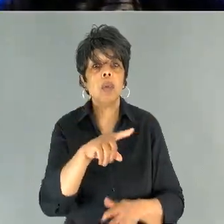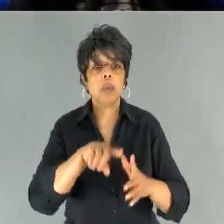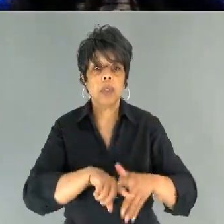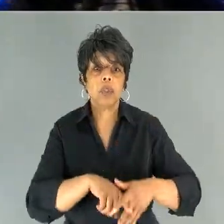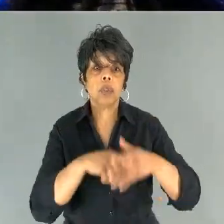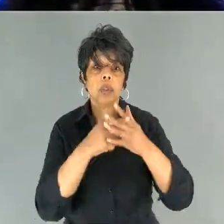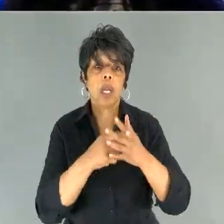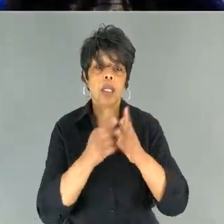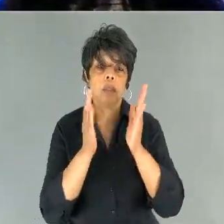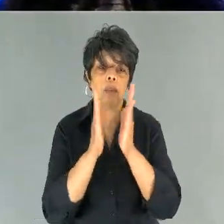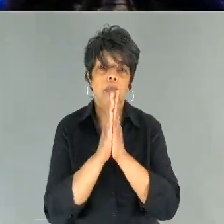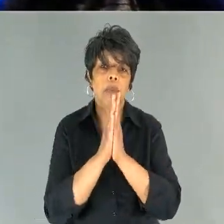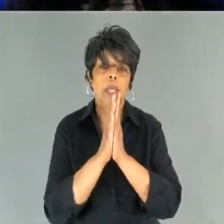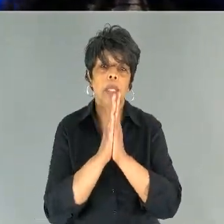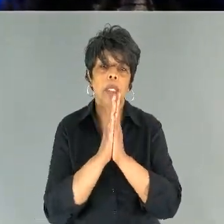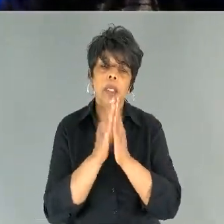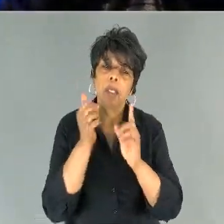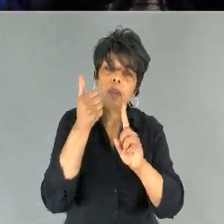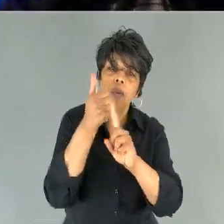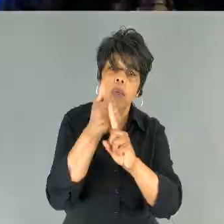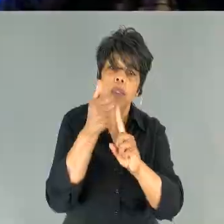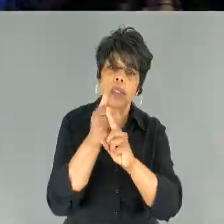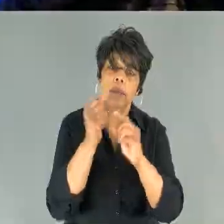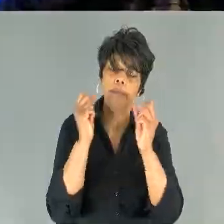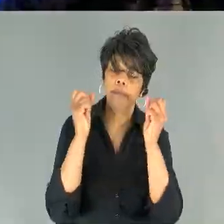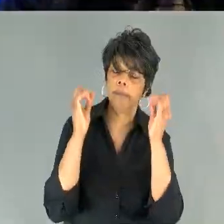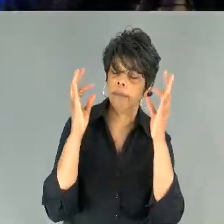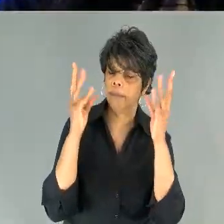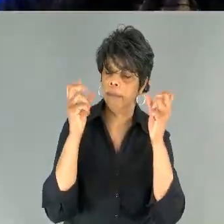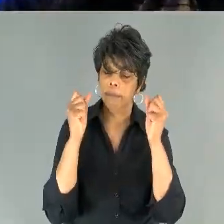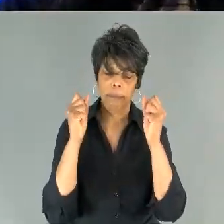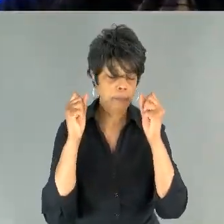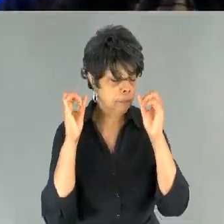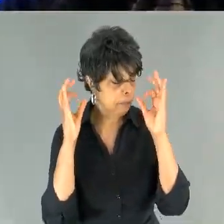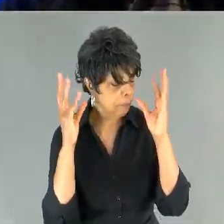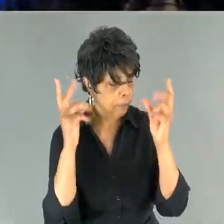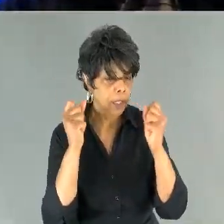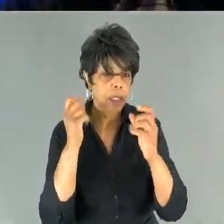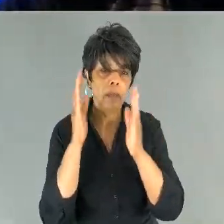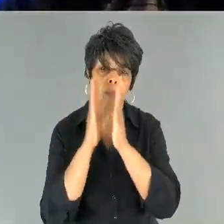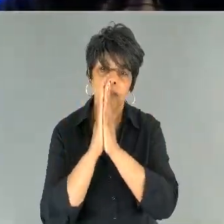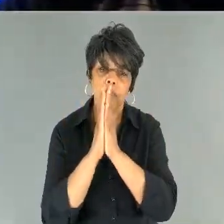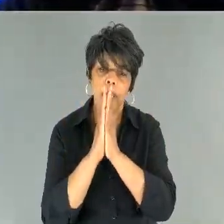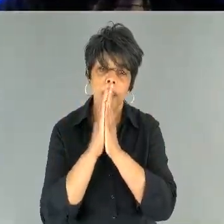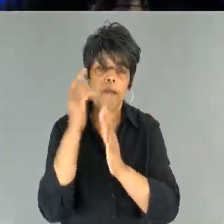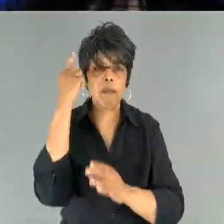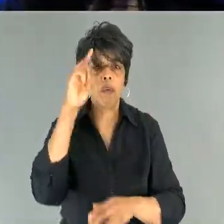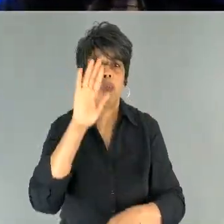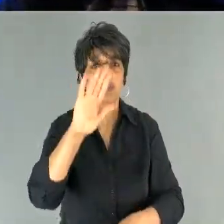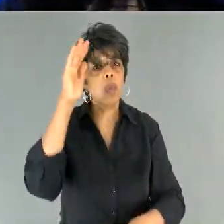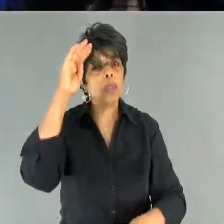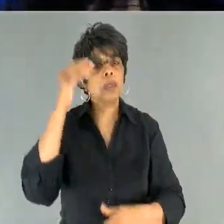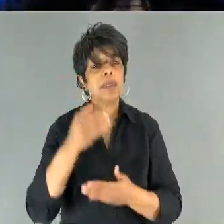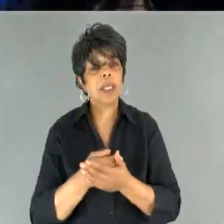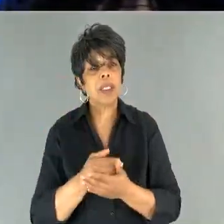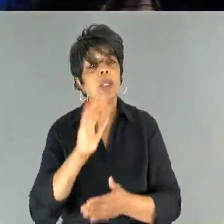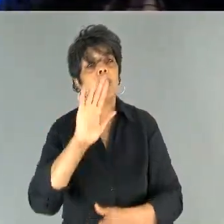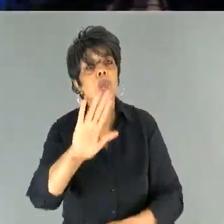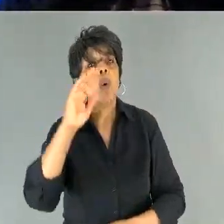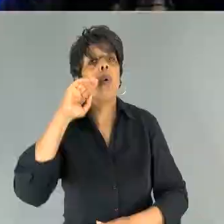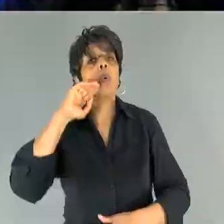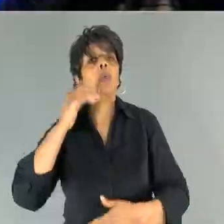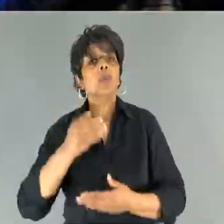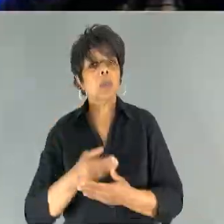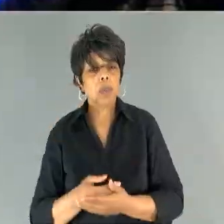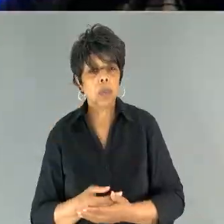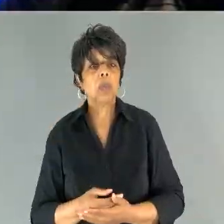lift your voice, and I want you to pray for your son. I want you to pray for your daughter. I want you to pray